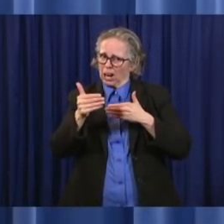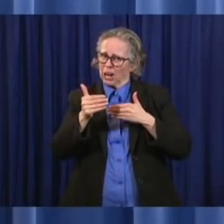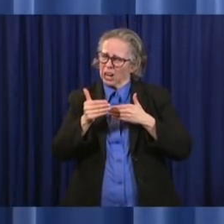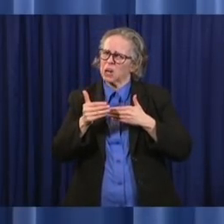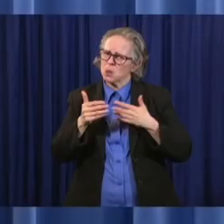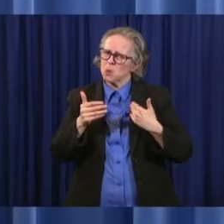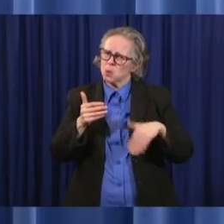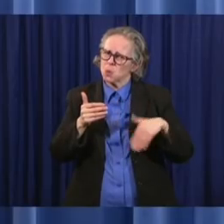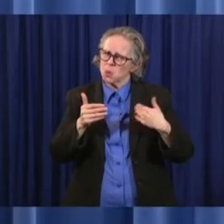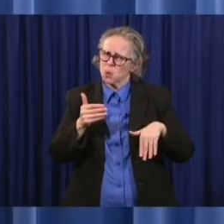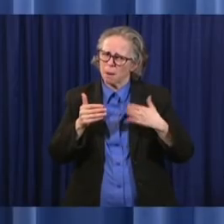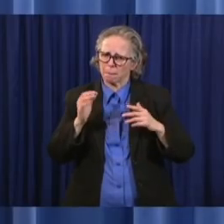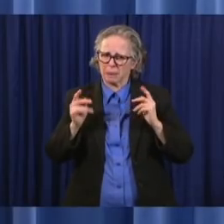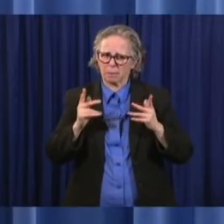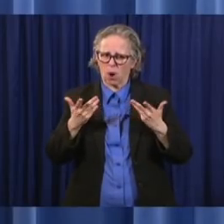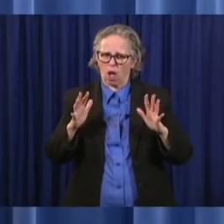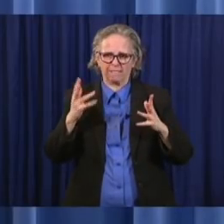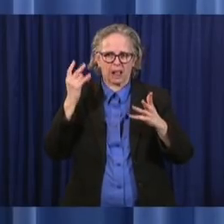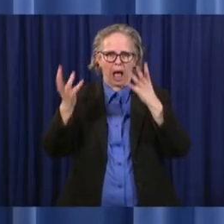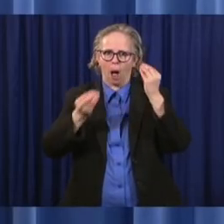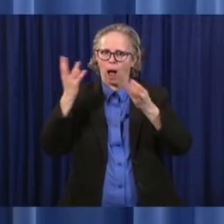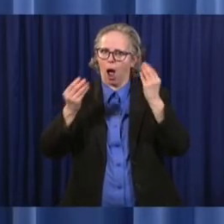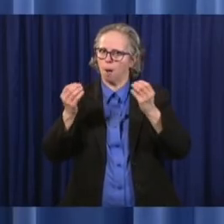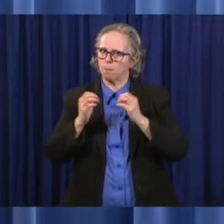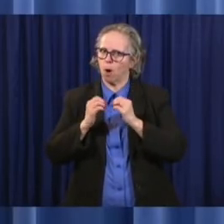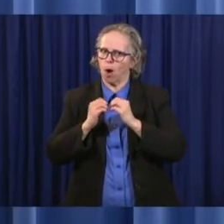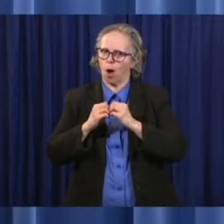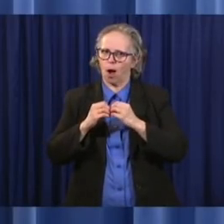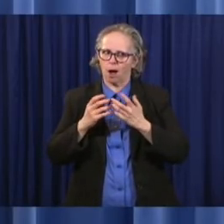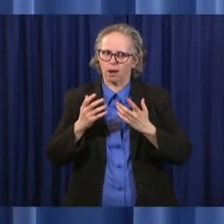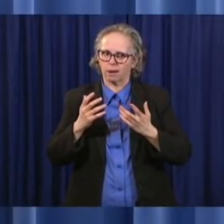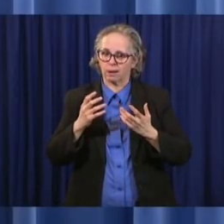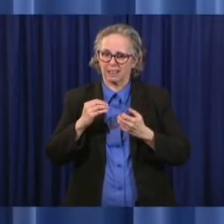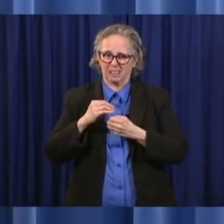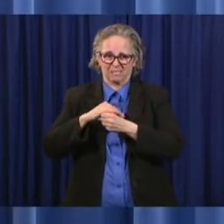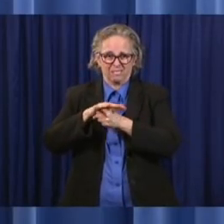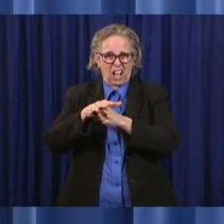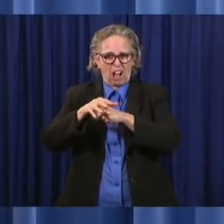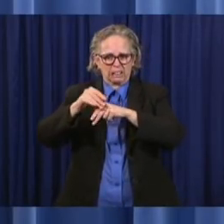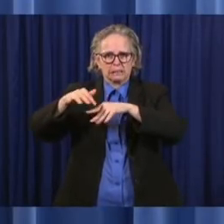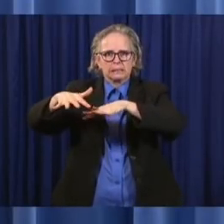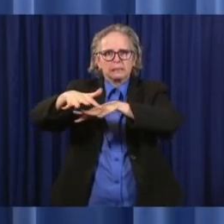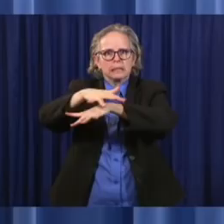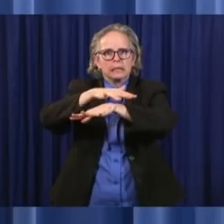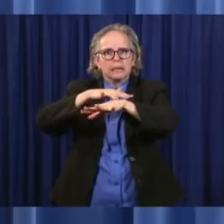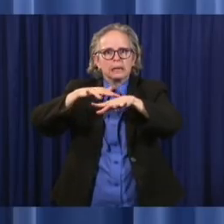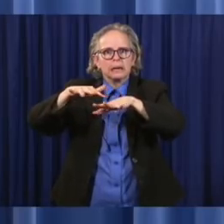around more, but the virus is still just here. I mean, it hasn't changed, it hasn't gone